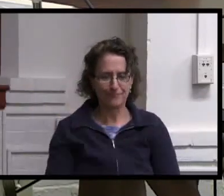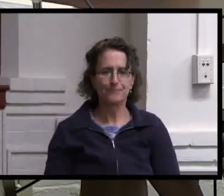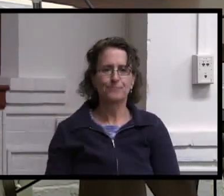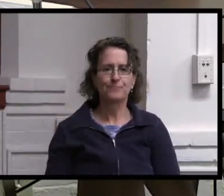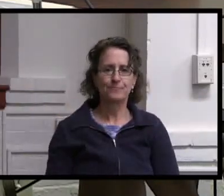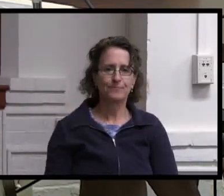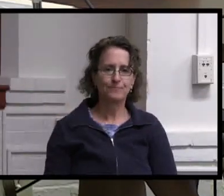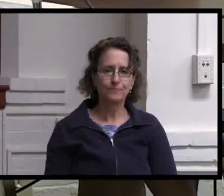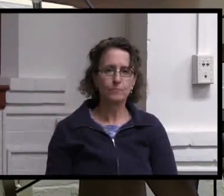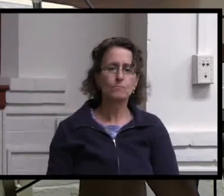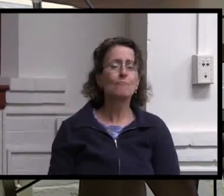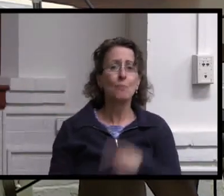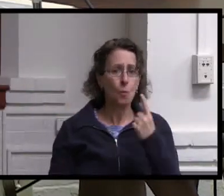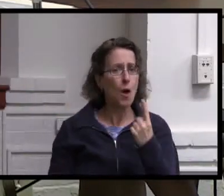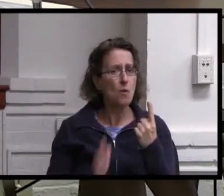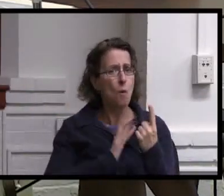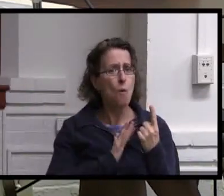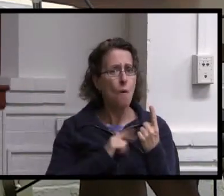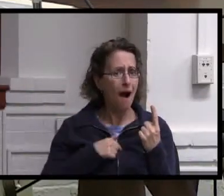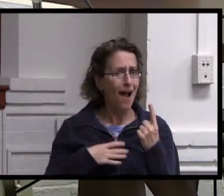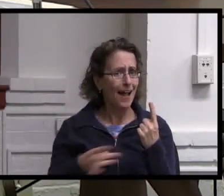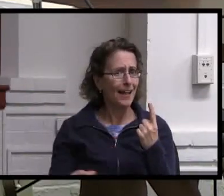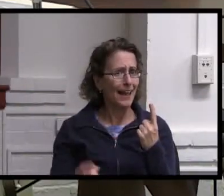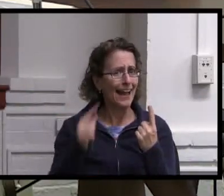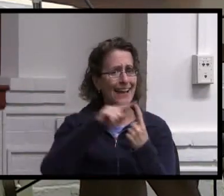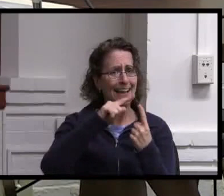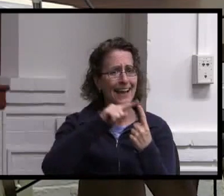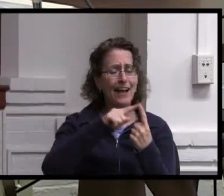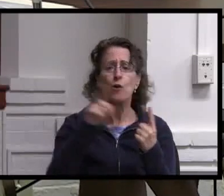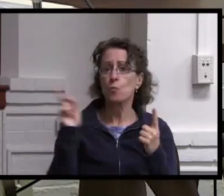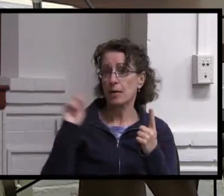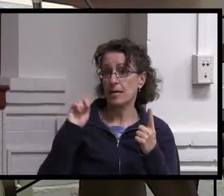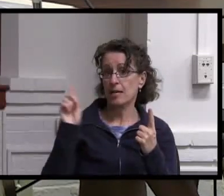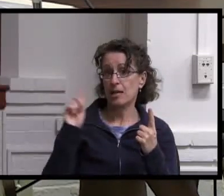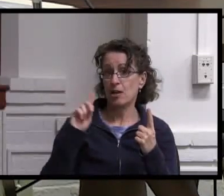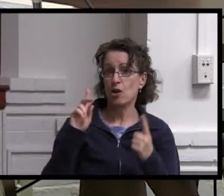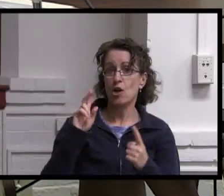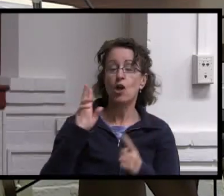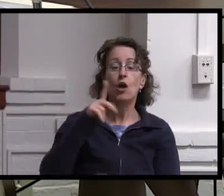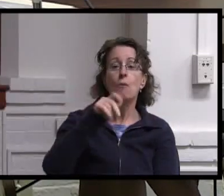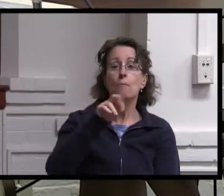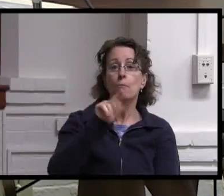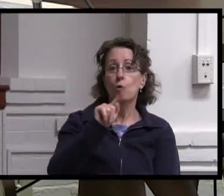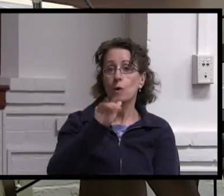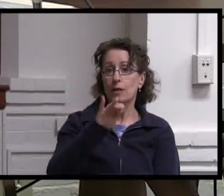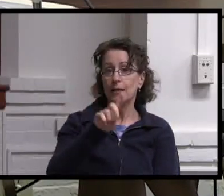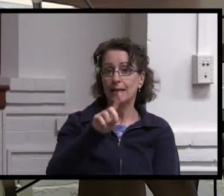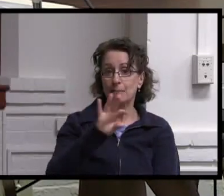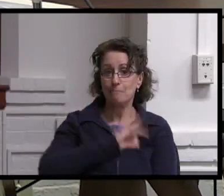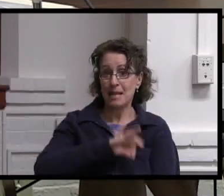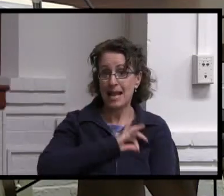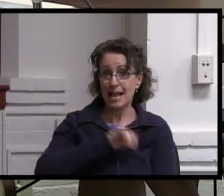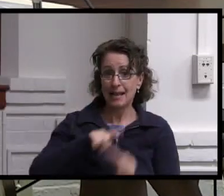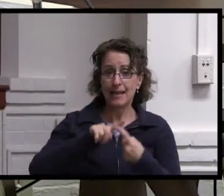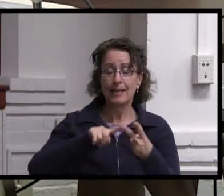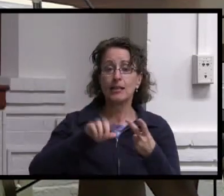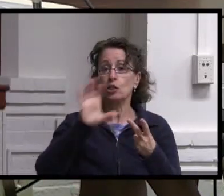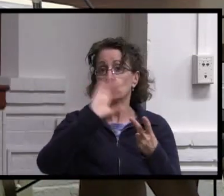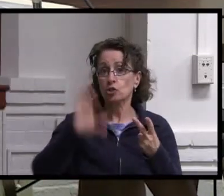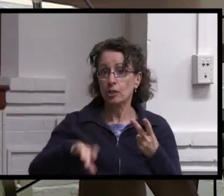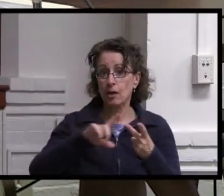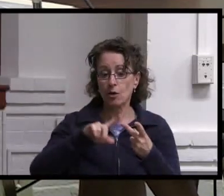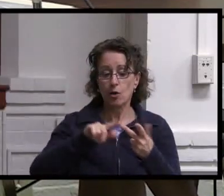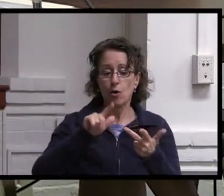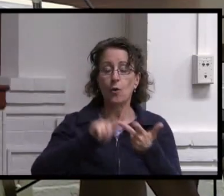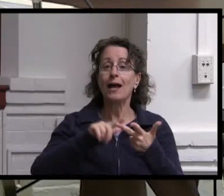to this issue that I'm most excited about is what's going on in Portland, Maine, also in Chicago and Albuquerque,